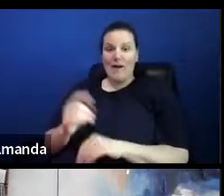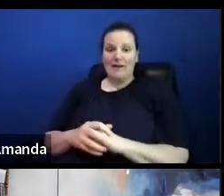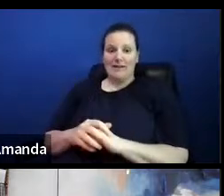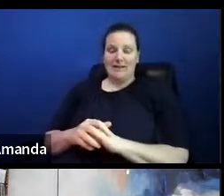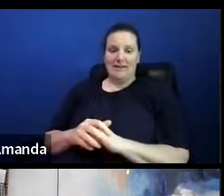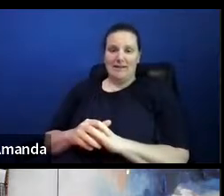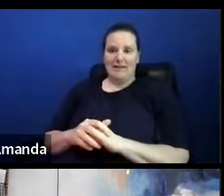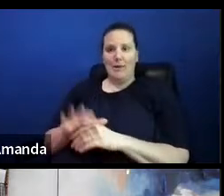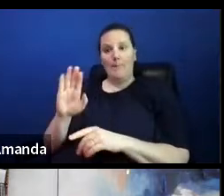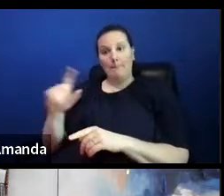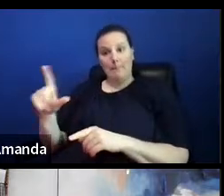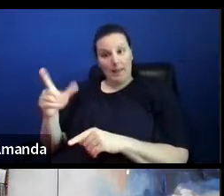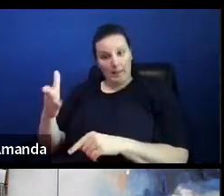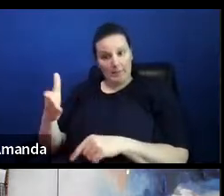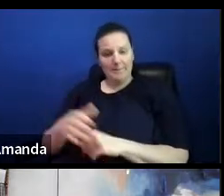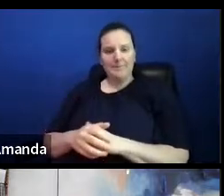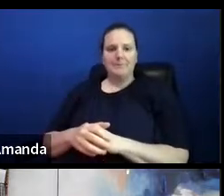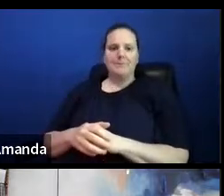Bill?